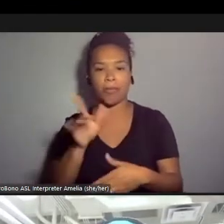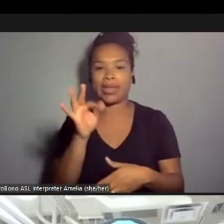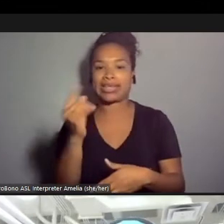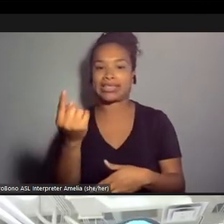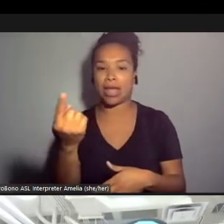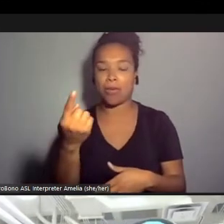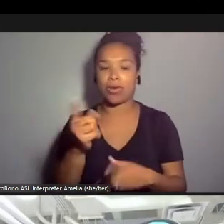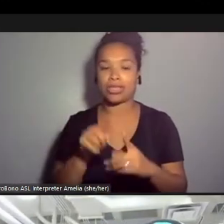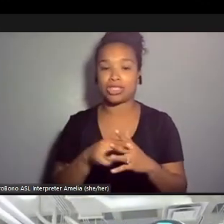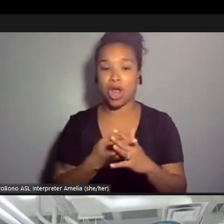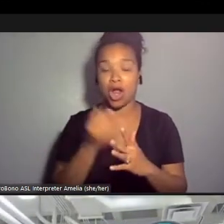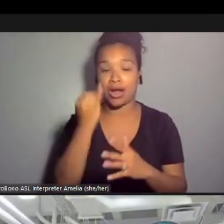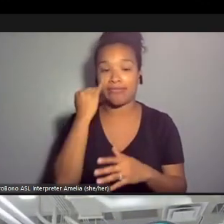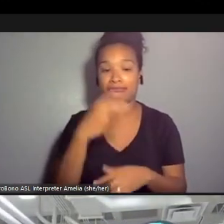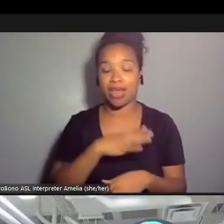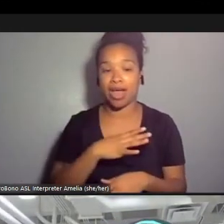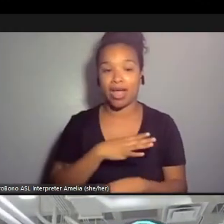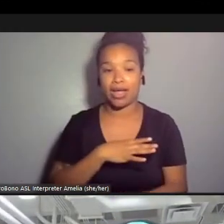is okay.